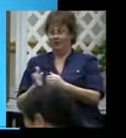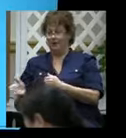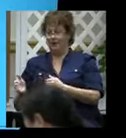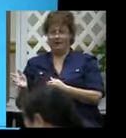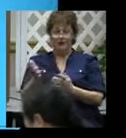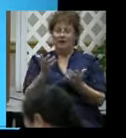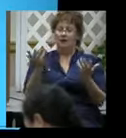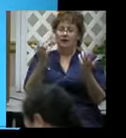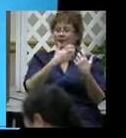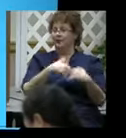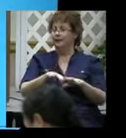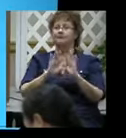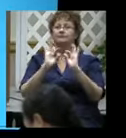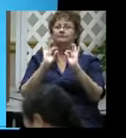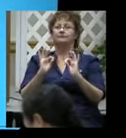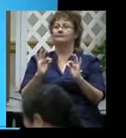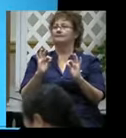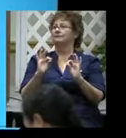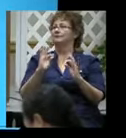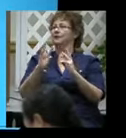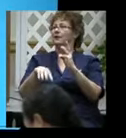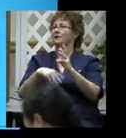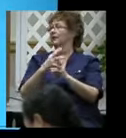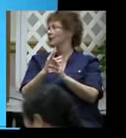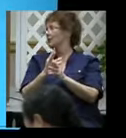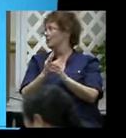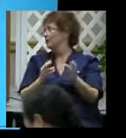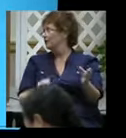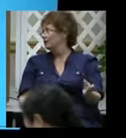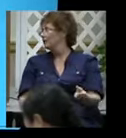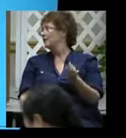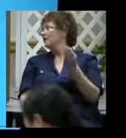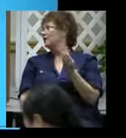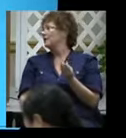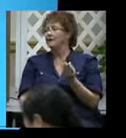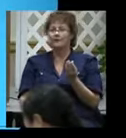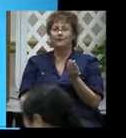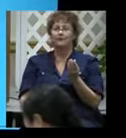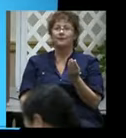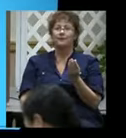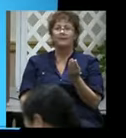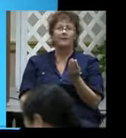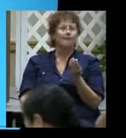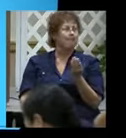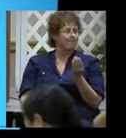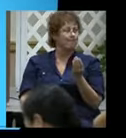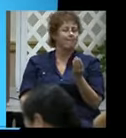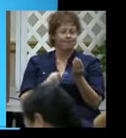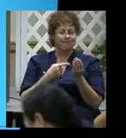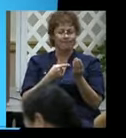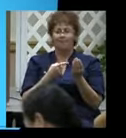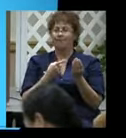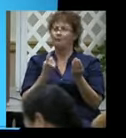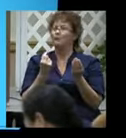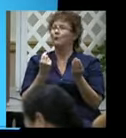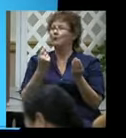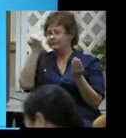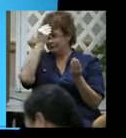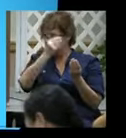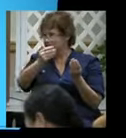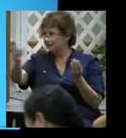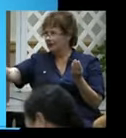everything's translated, right? So let's move on. And then the next thing, and the last thing, is making sure you let everybody know that